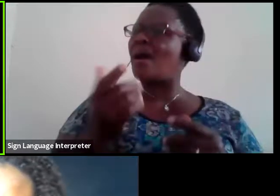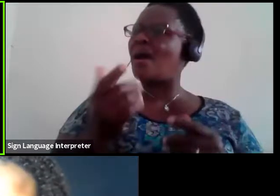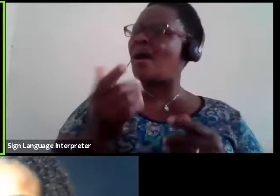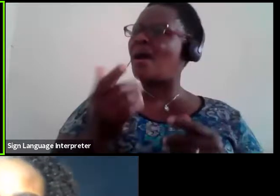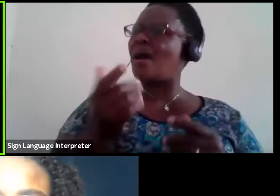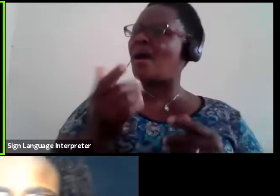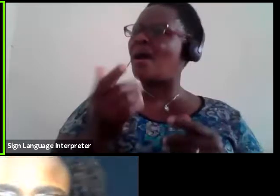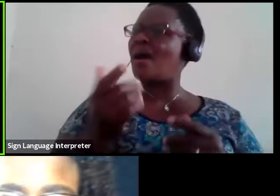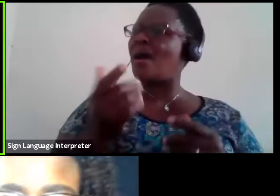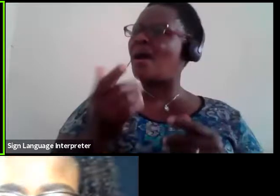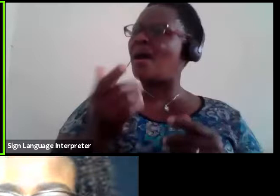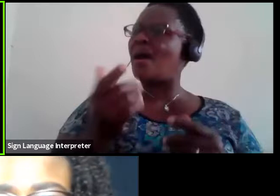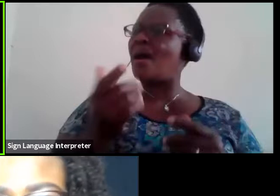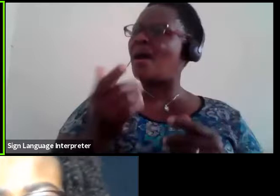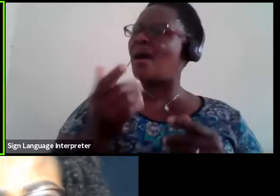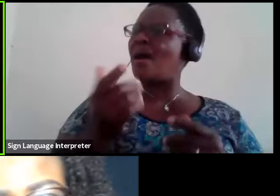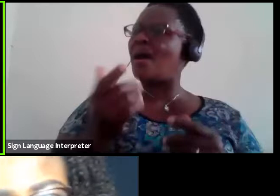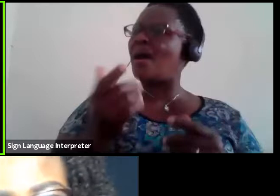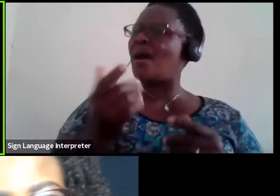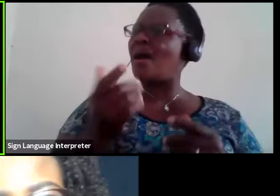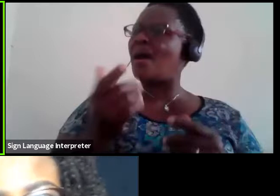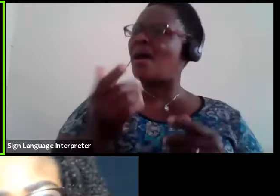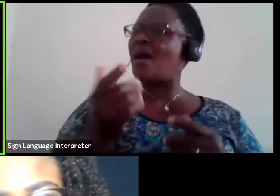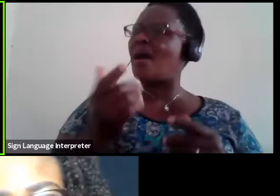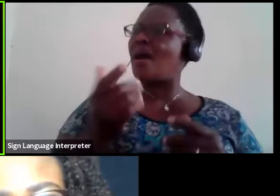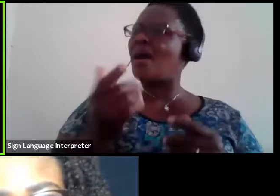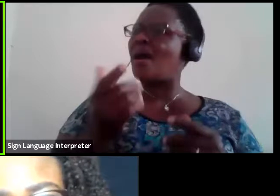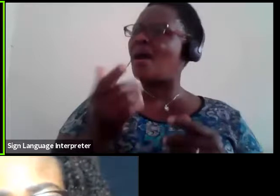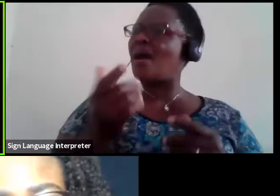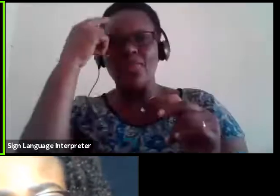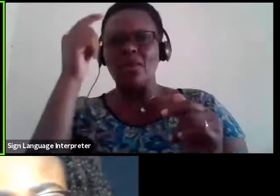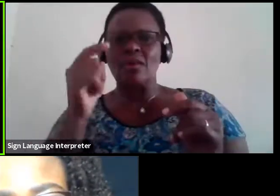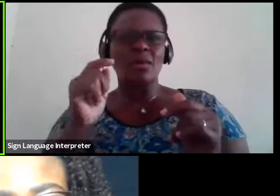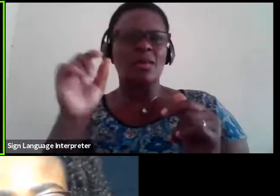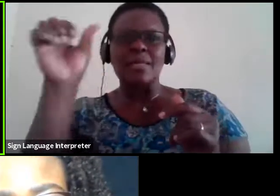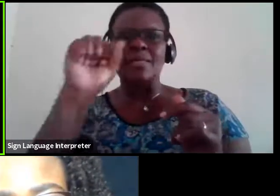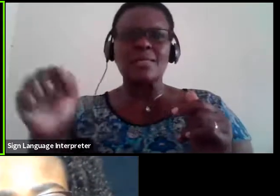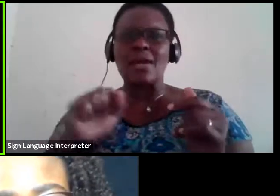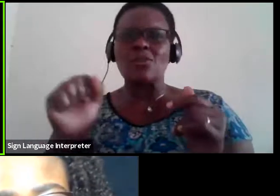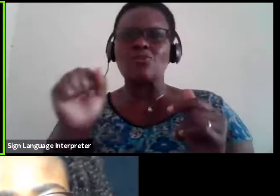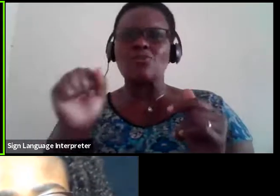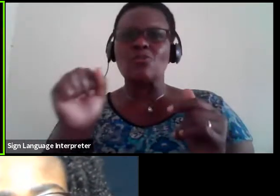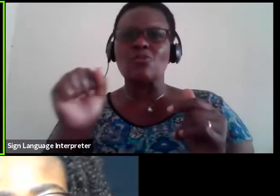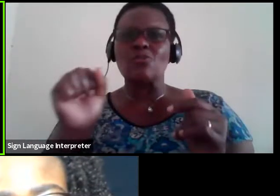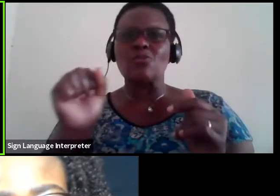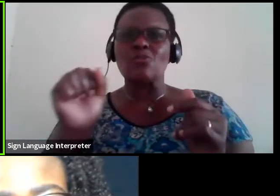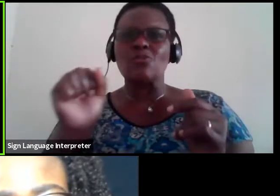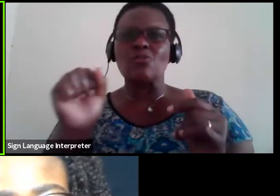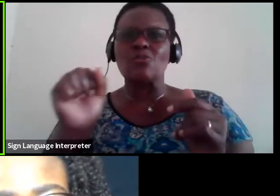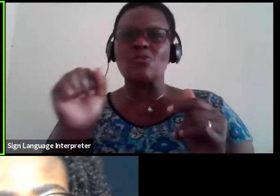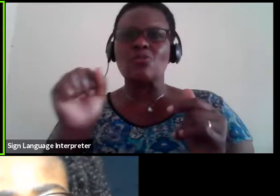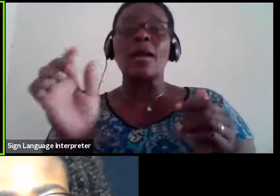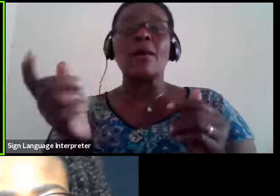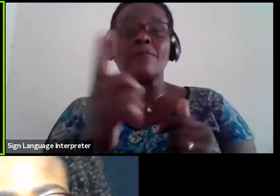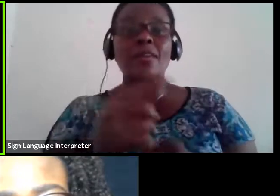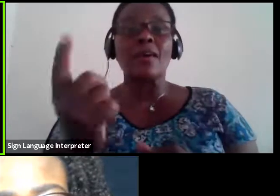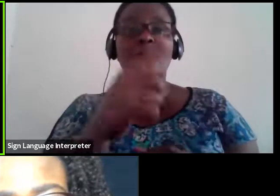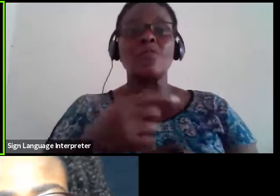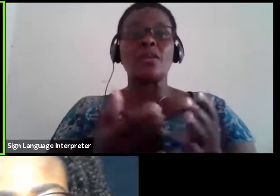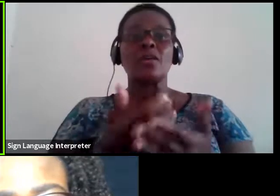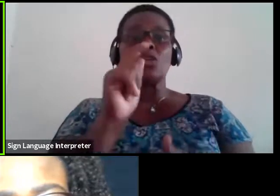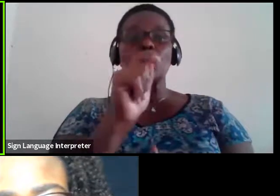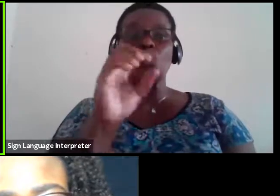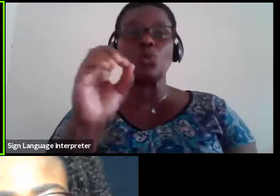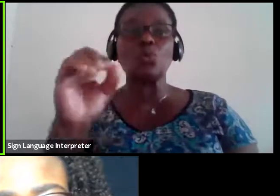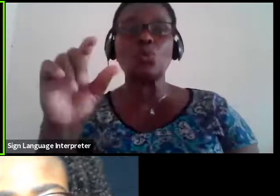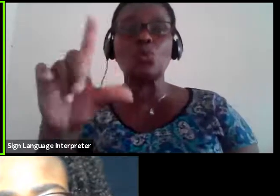Sandra touched on it, where every day there's a new tool to navigate and a new tool being used to